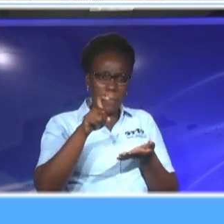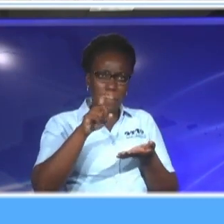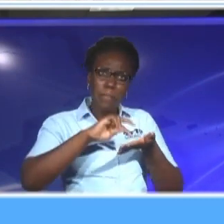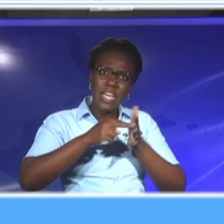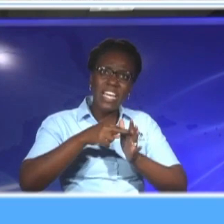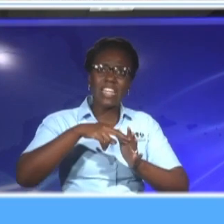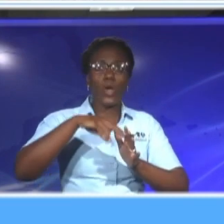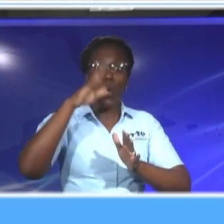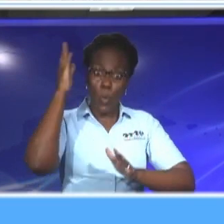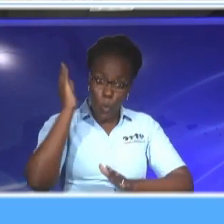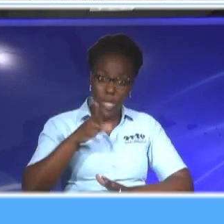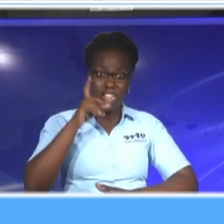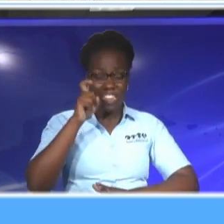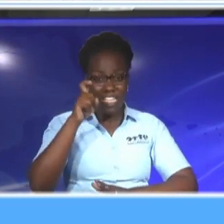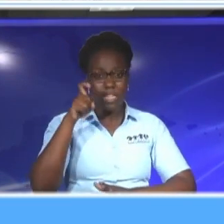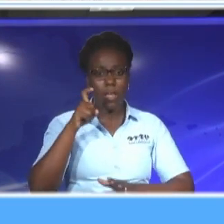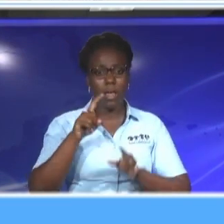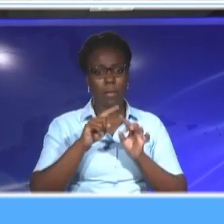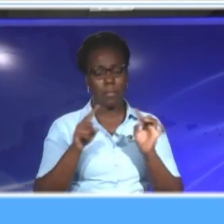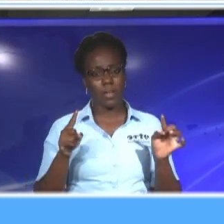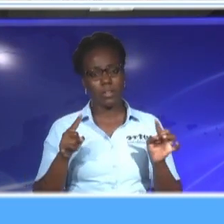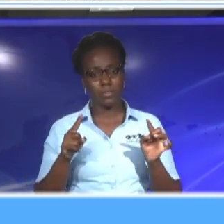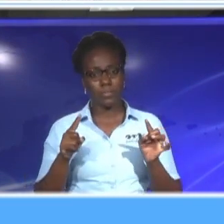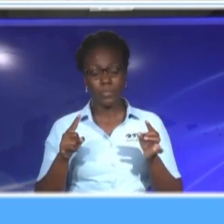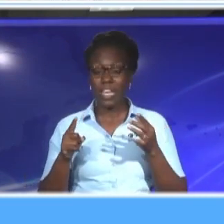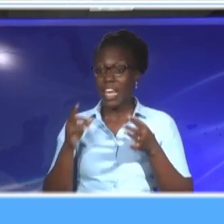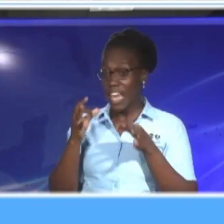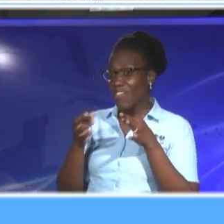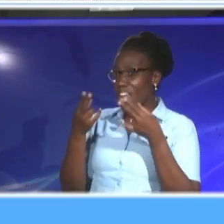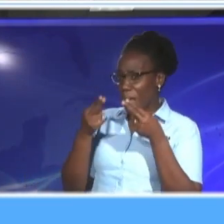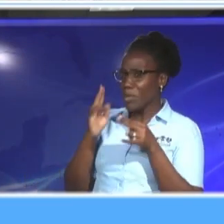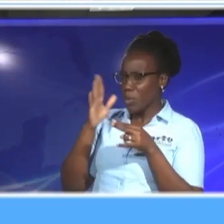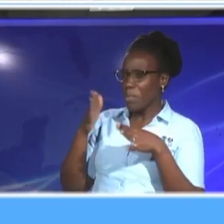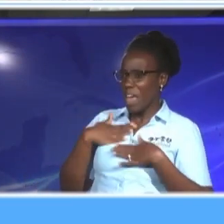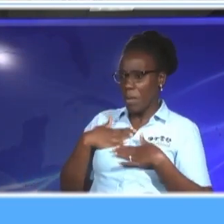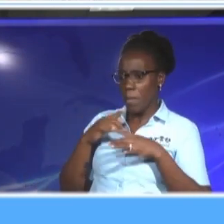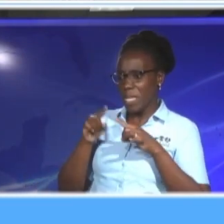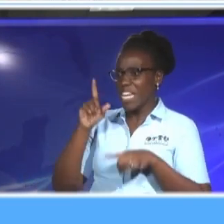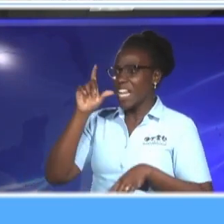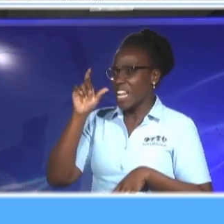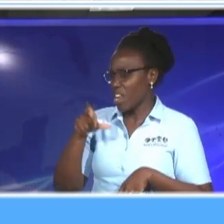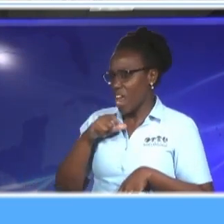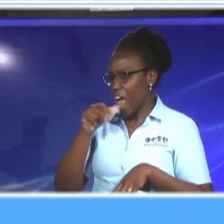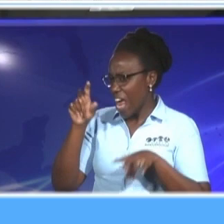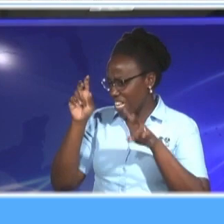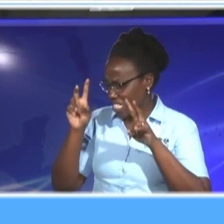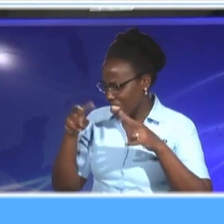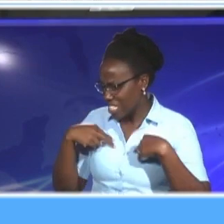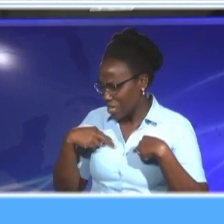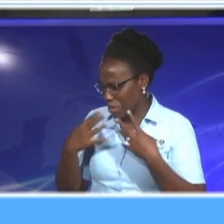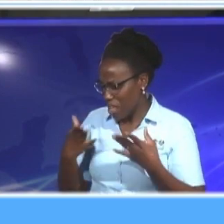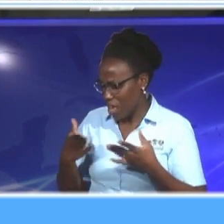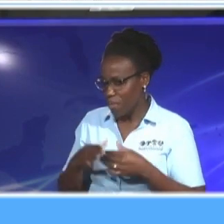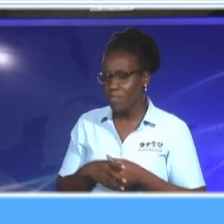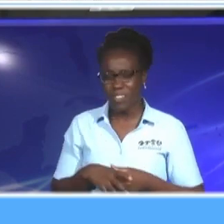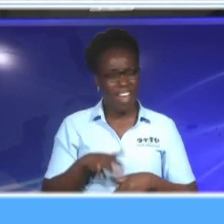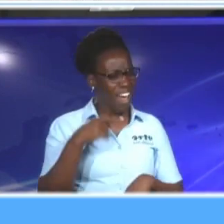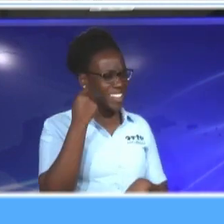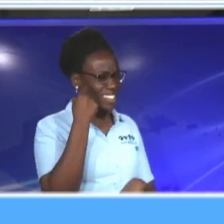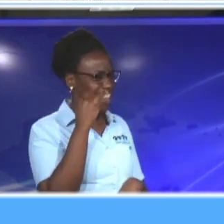If it occurs, we're happy, but it doesn't have to be there. No, I accept that. Thank you very much, sir. You've made me happy.